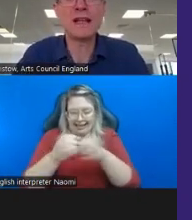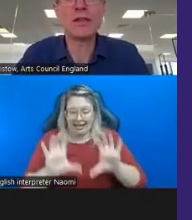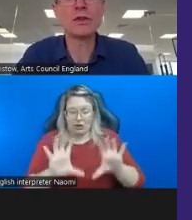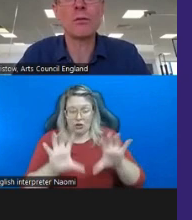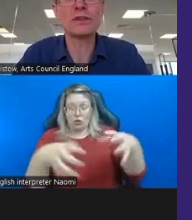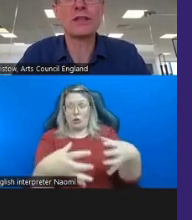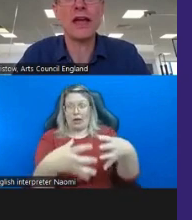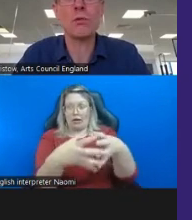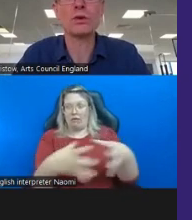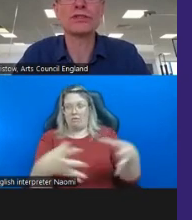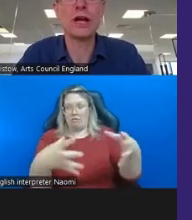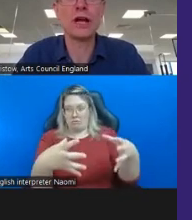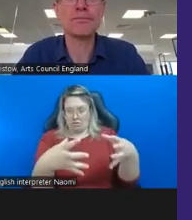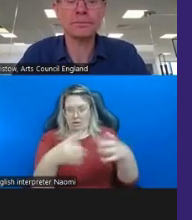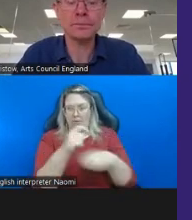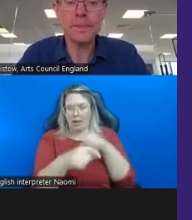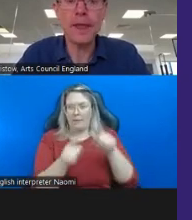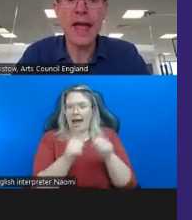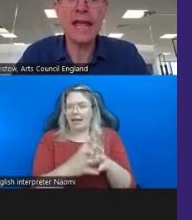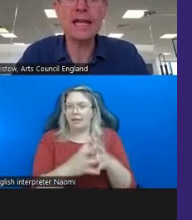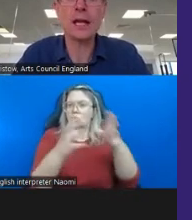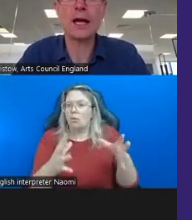was really clear that what they wanted there was an